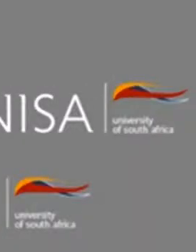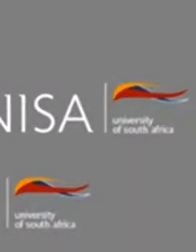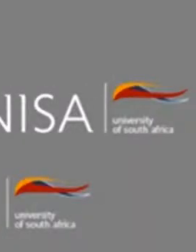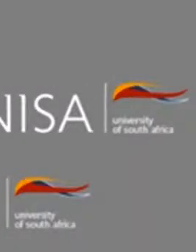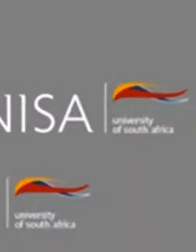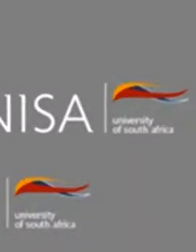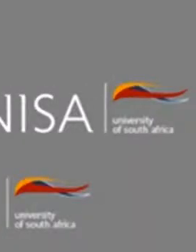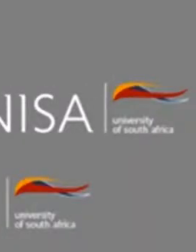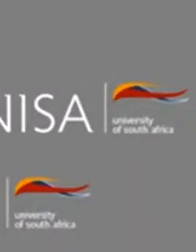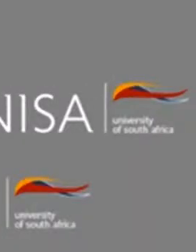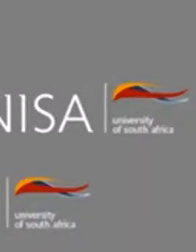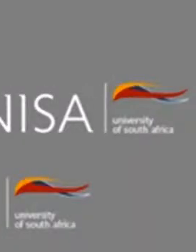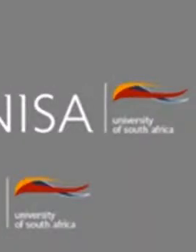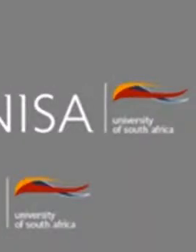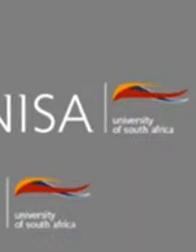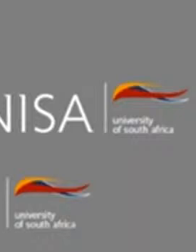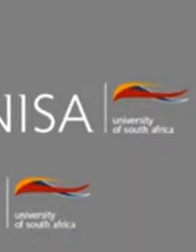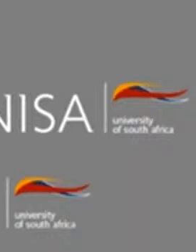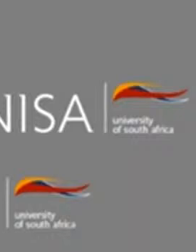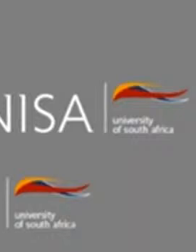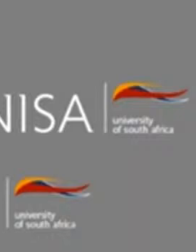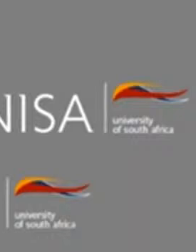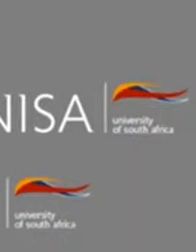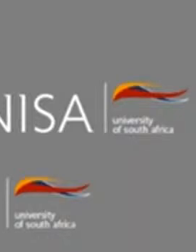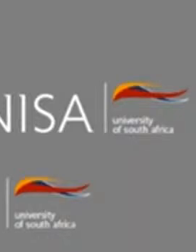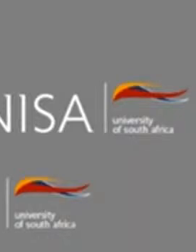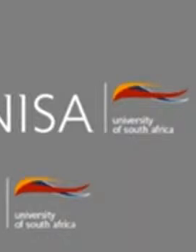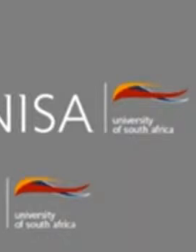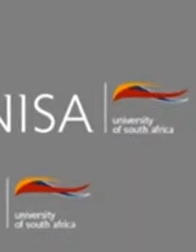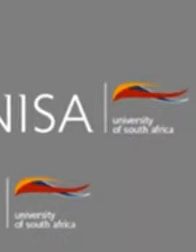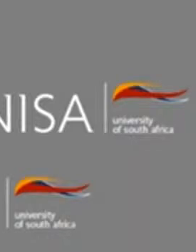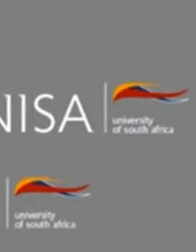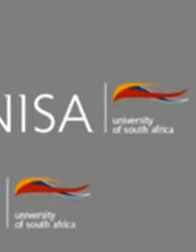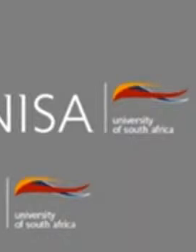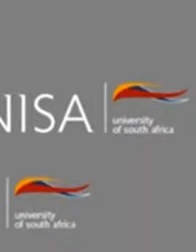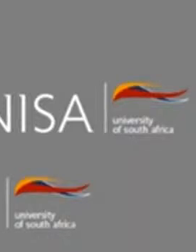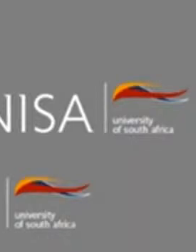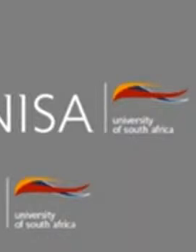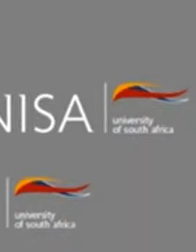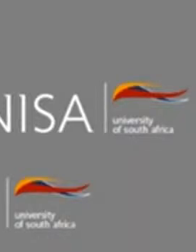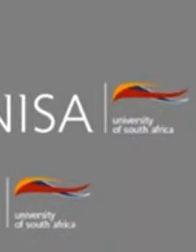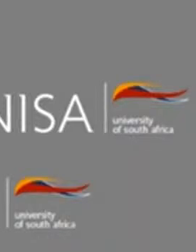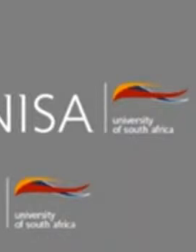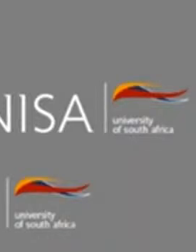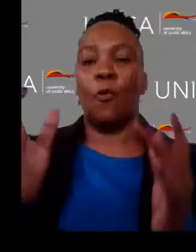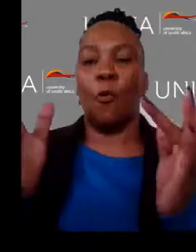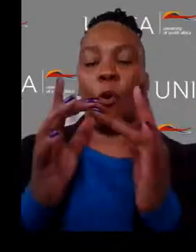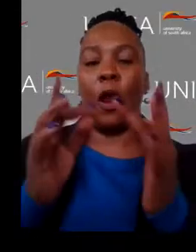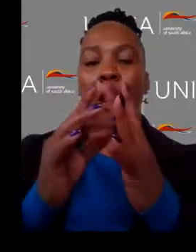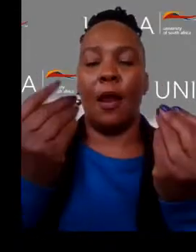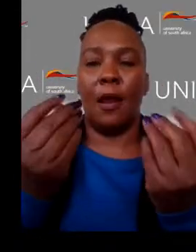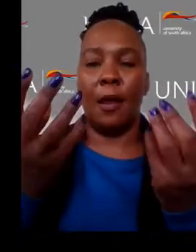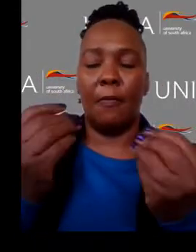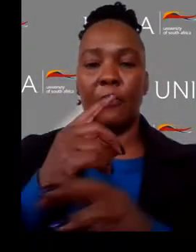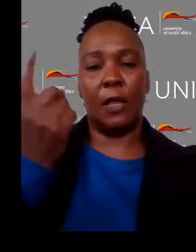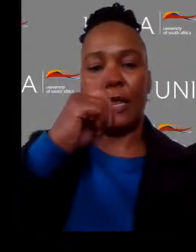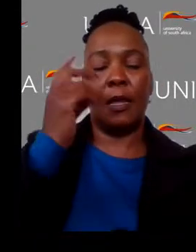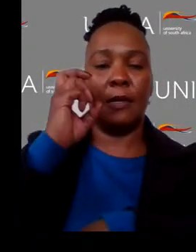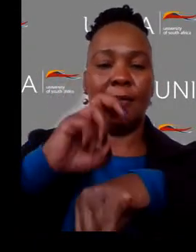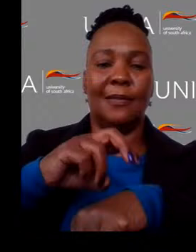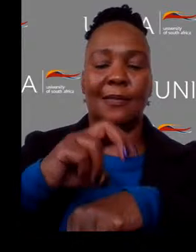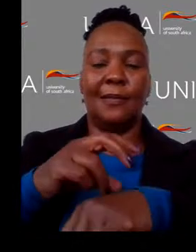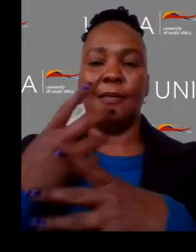Thank you, Jessie. So please make sure that you have these contact numbers saved for on the day if you need them. You've got